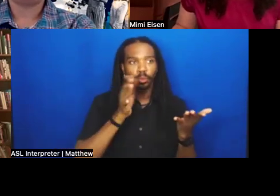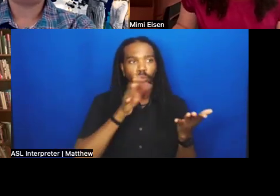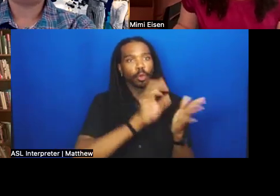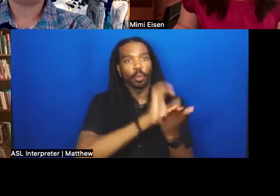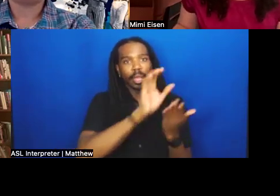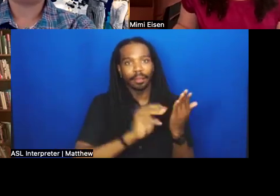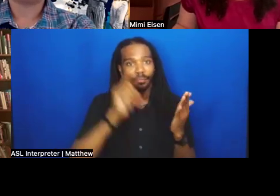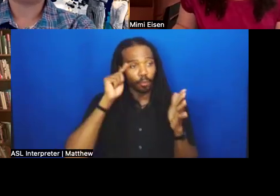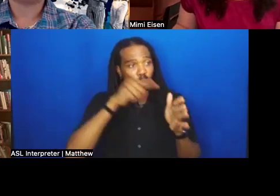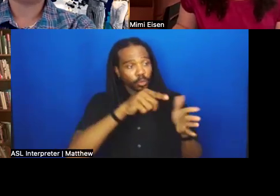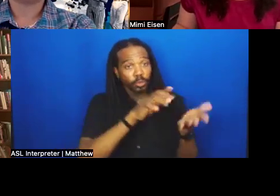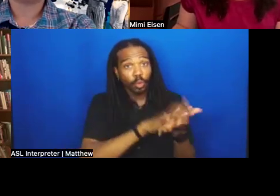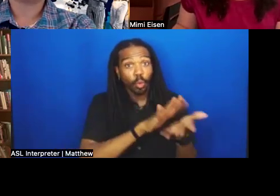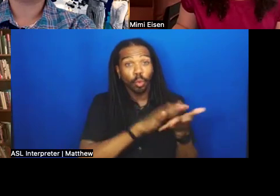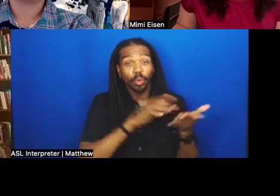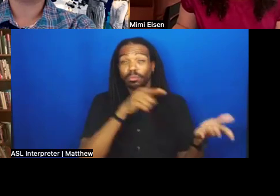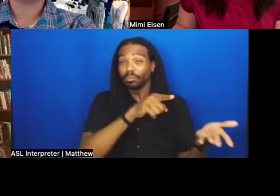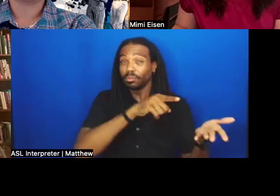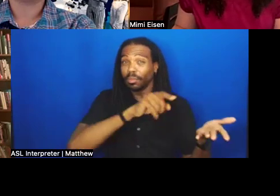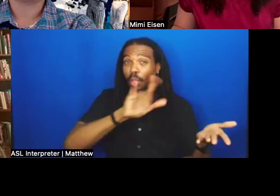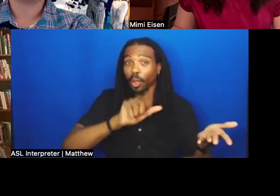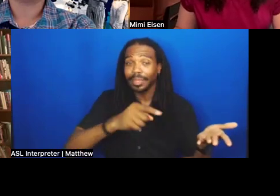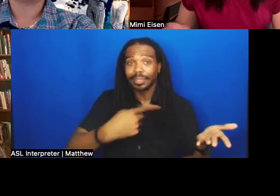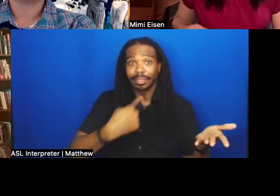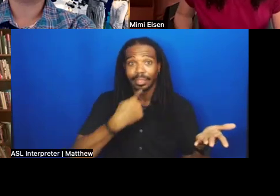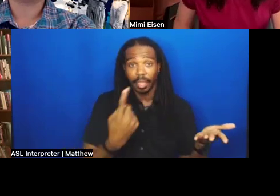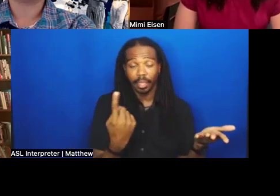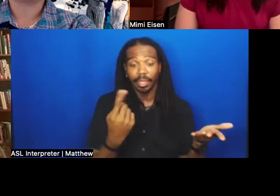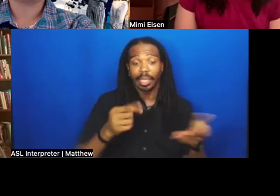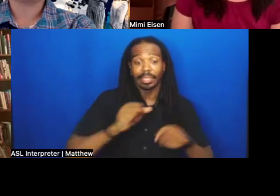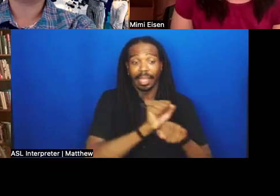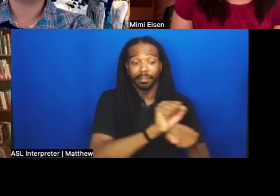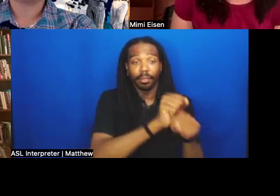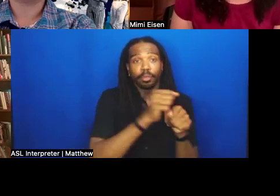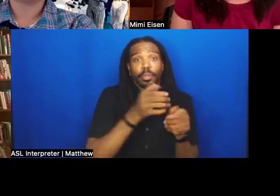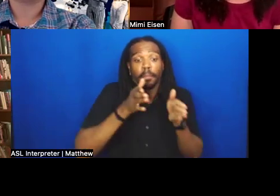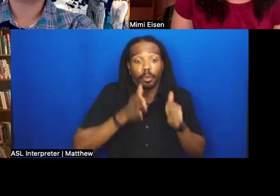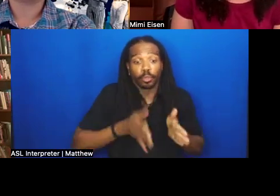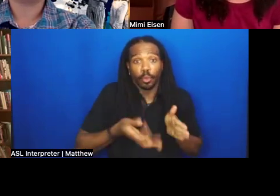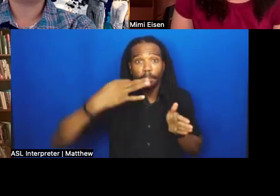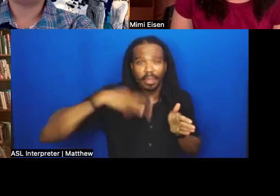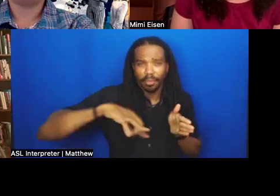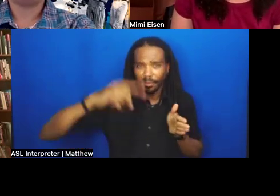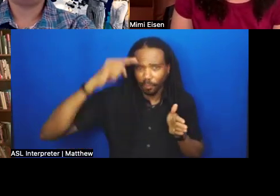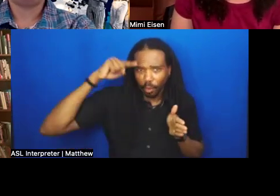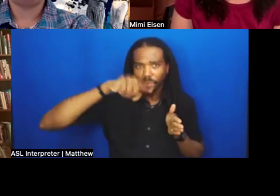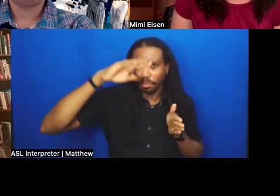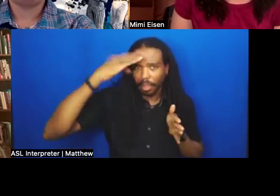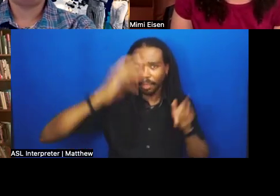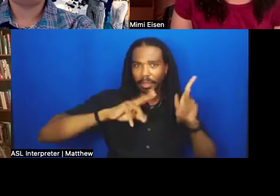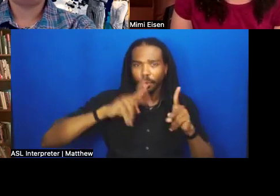that declares that slavery was of, quote, personal benefit to Black people, right? We know that they are trying